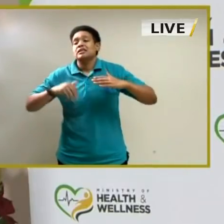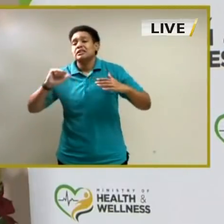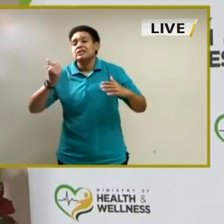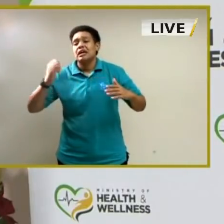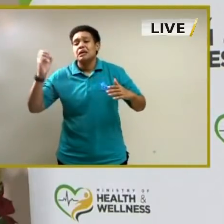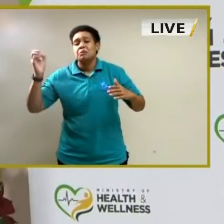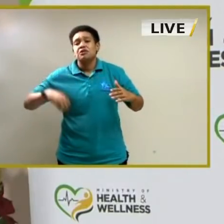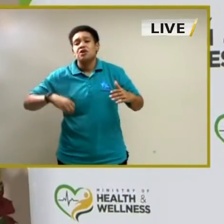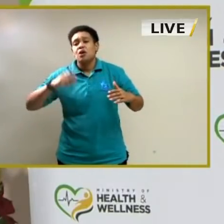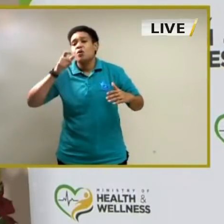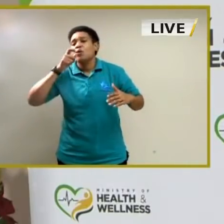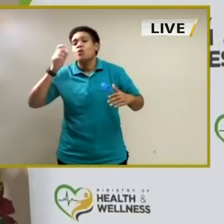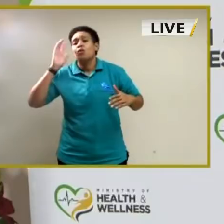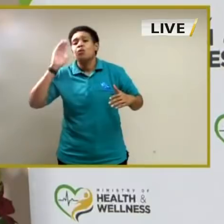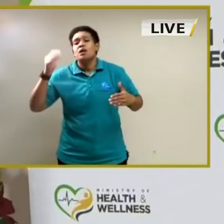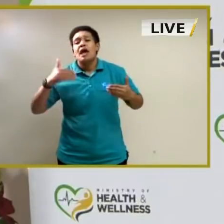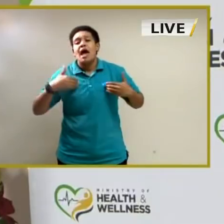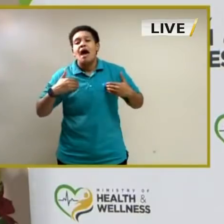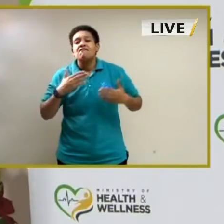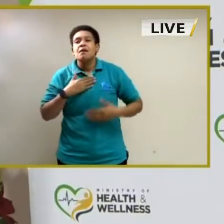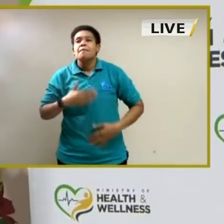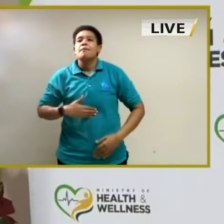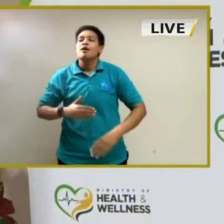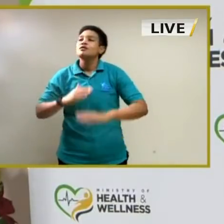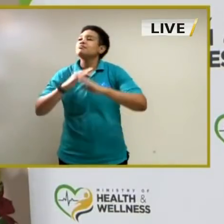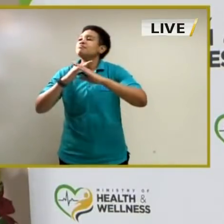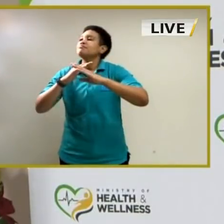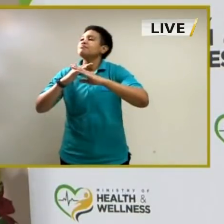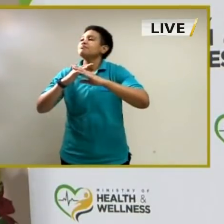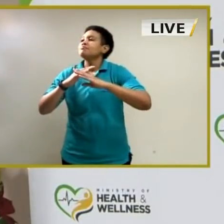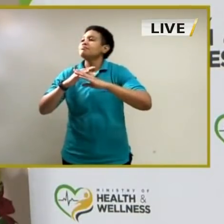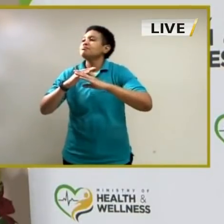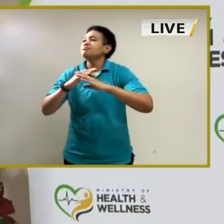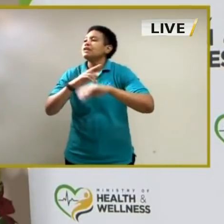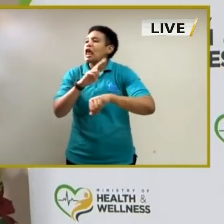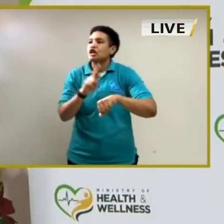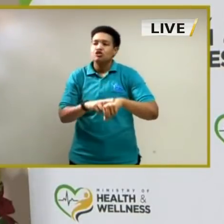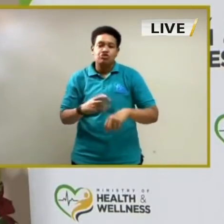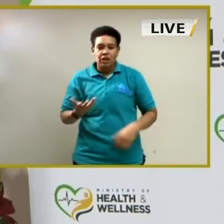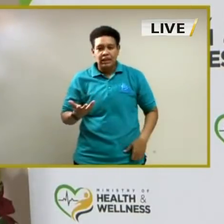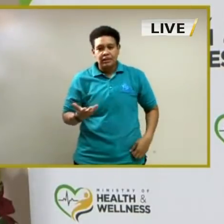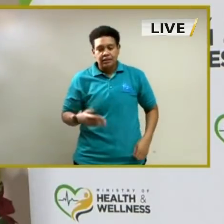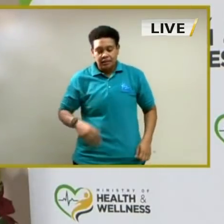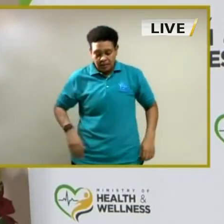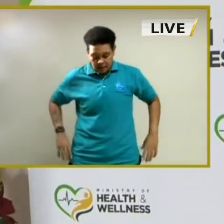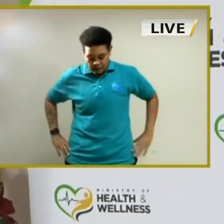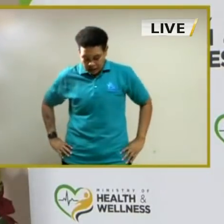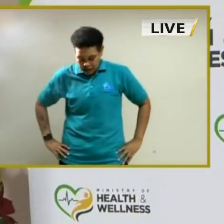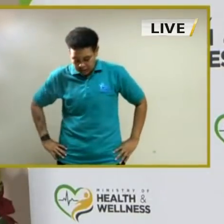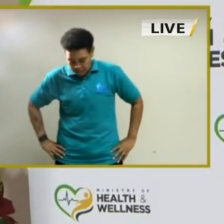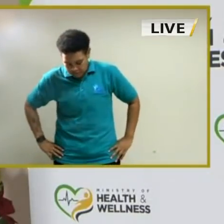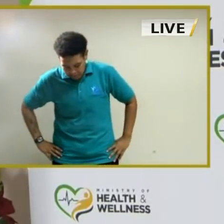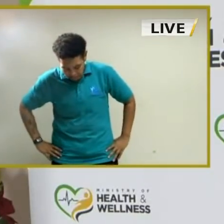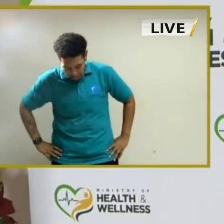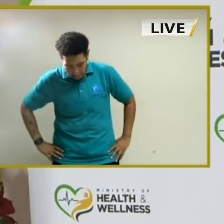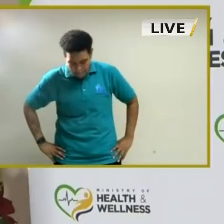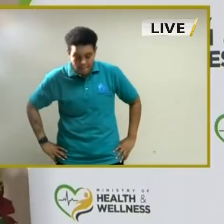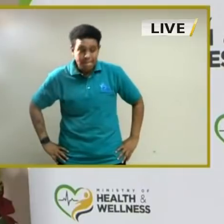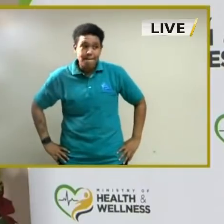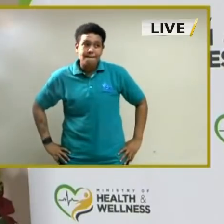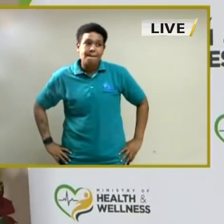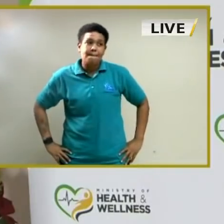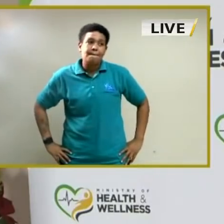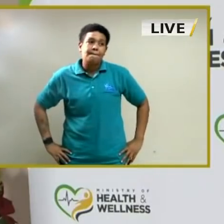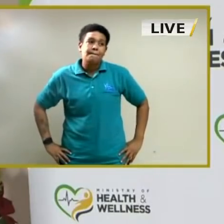who would be immune now because of natural immunity. But then you can't then just add this to